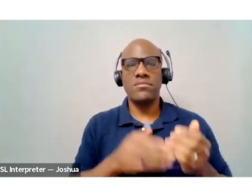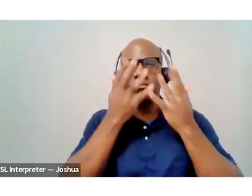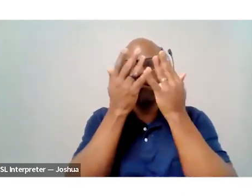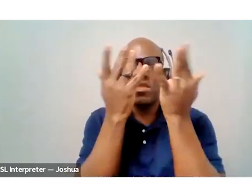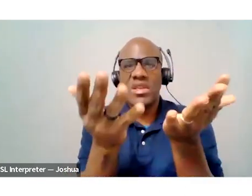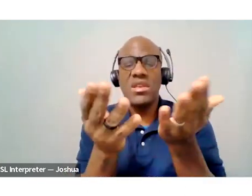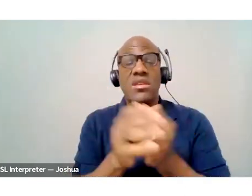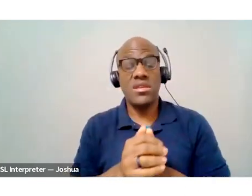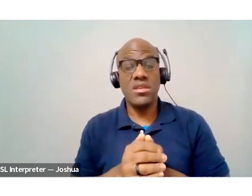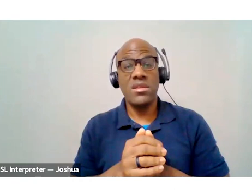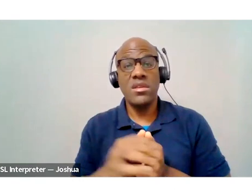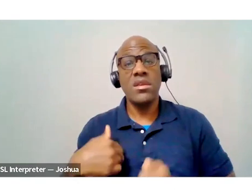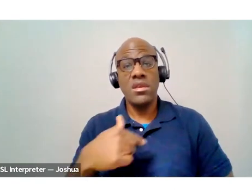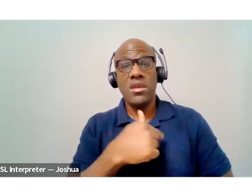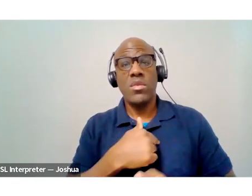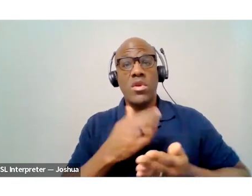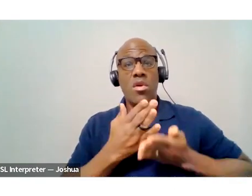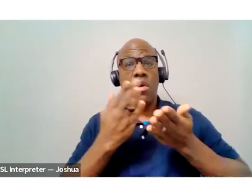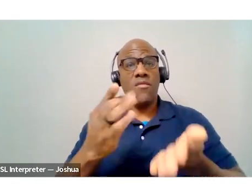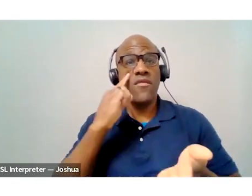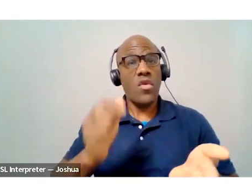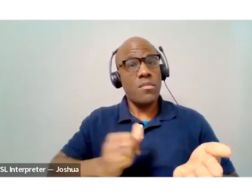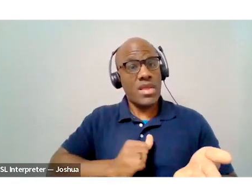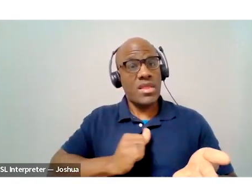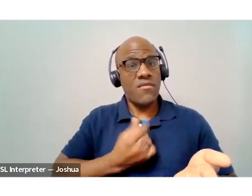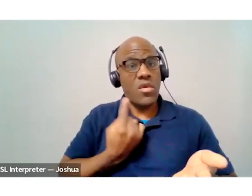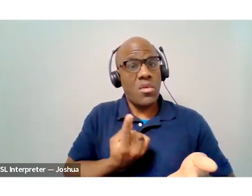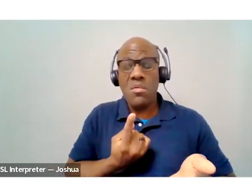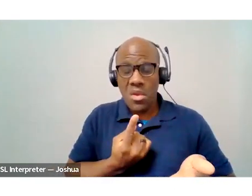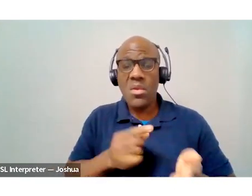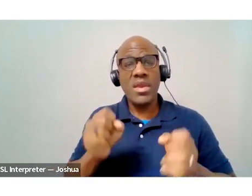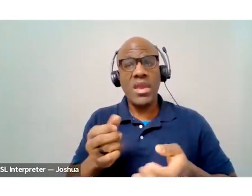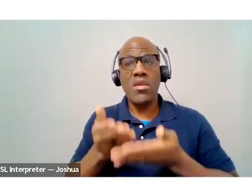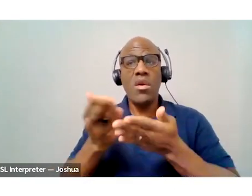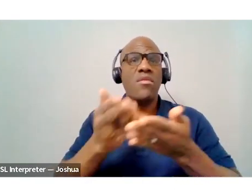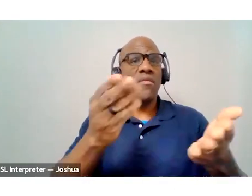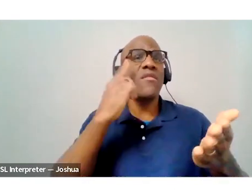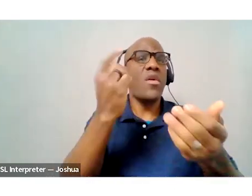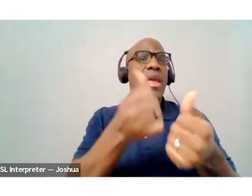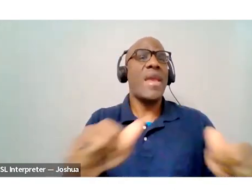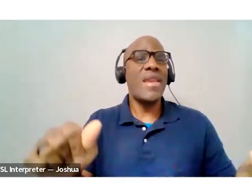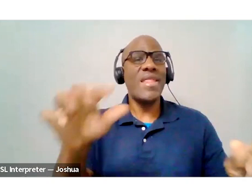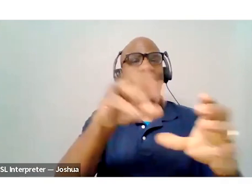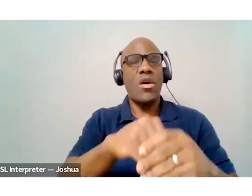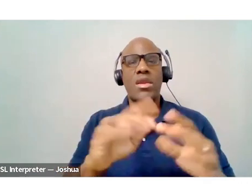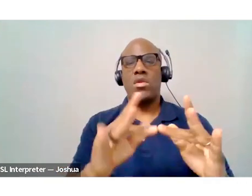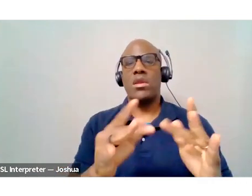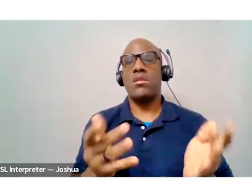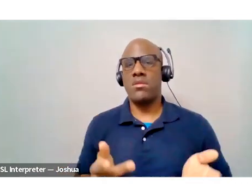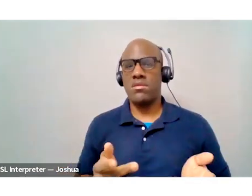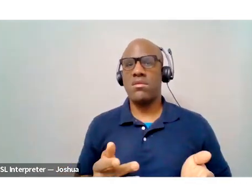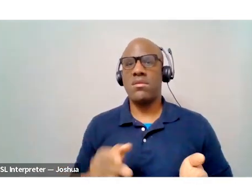ourselves in a process, but really make it a practice when we see anything online. But also, you can take that